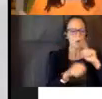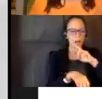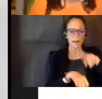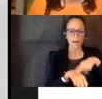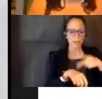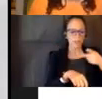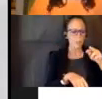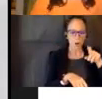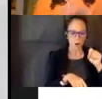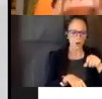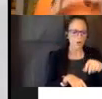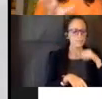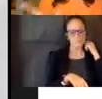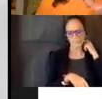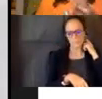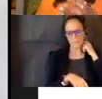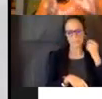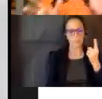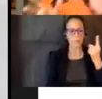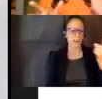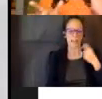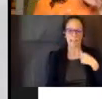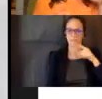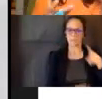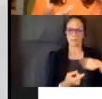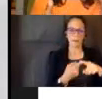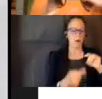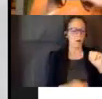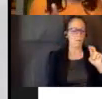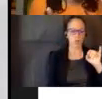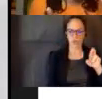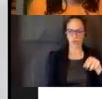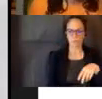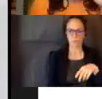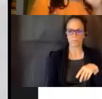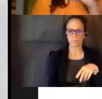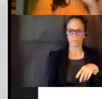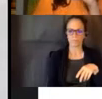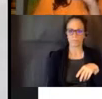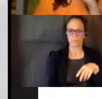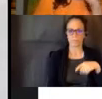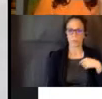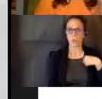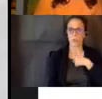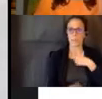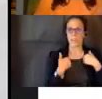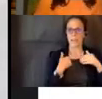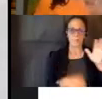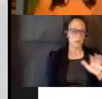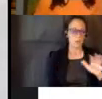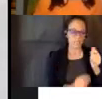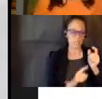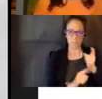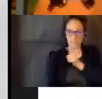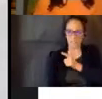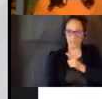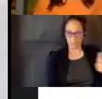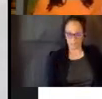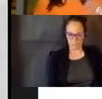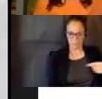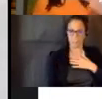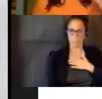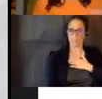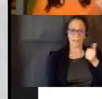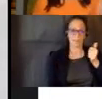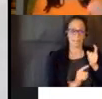different disciplines. And I decided to give we had 10 minutes. And I said, I'm gonna do like a little performance thing with this. And part of what I did was